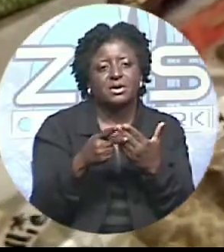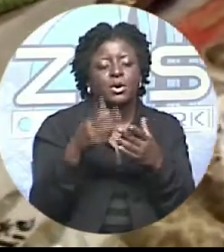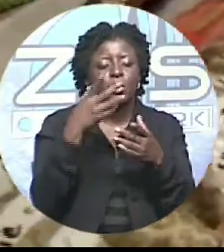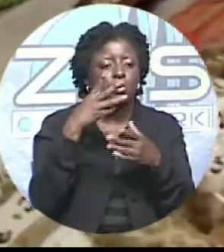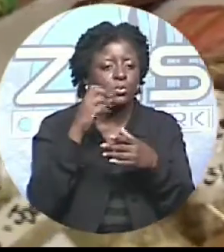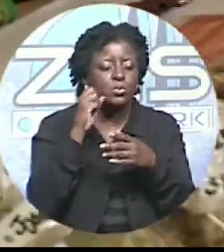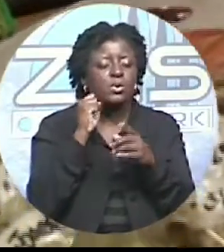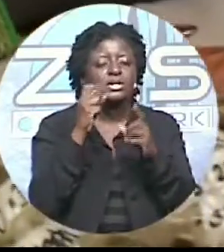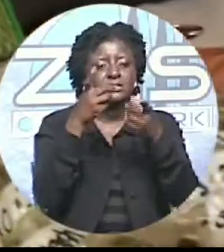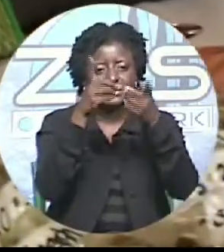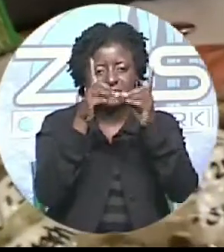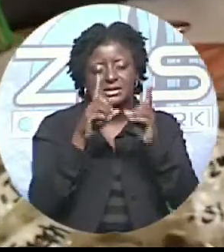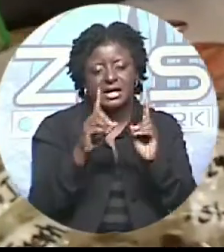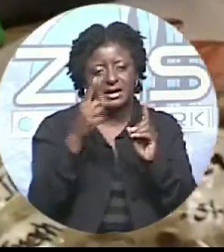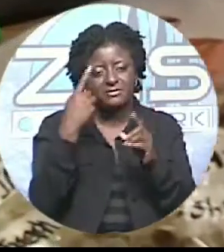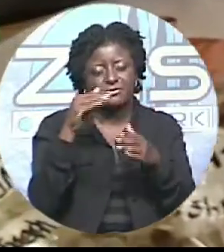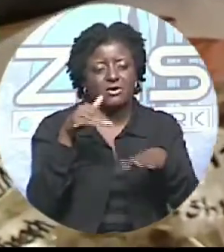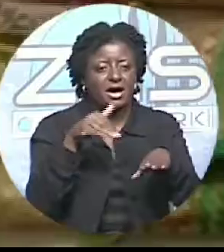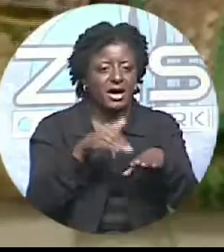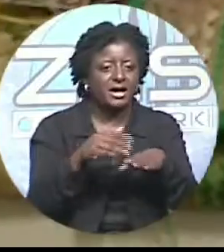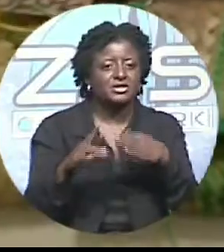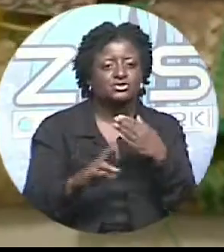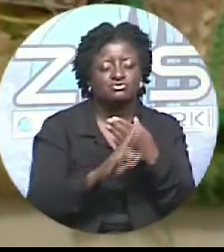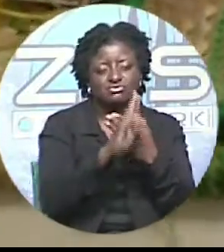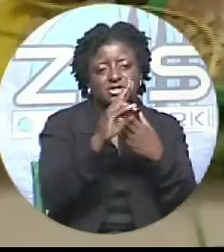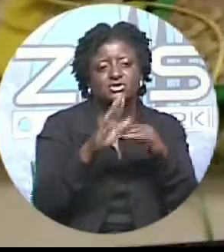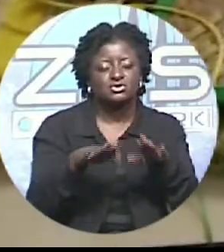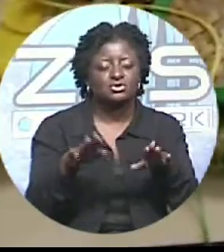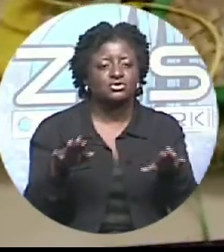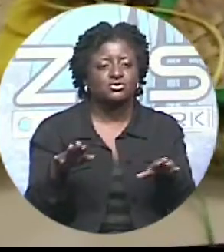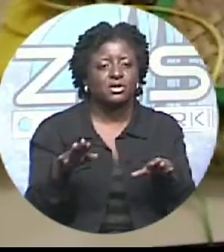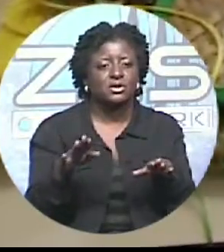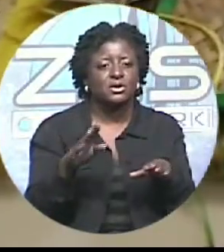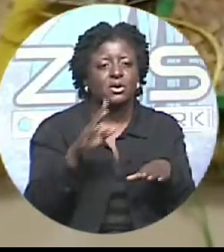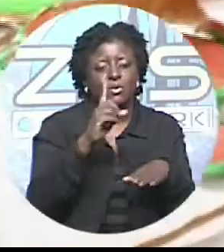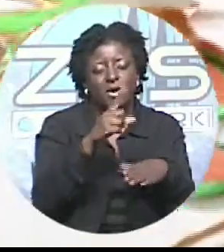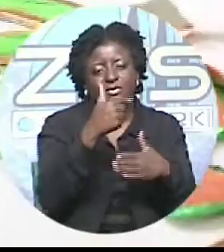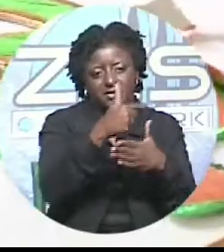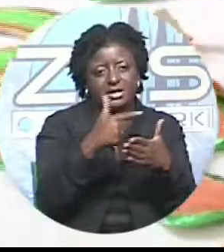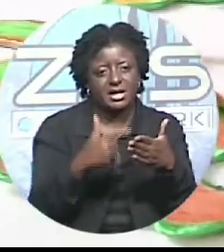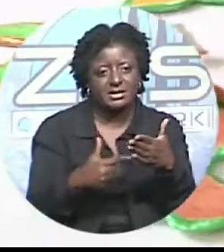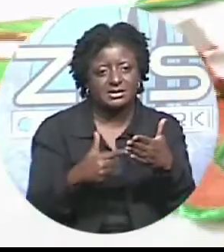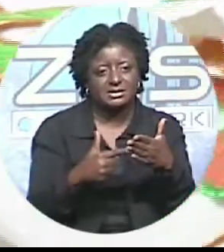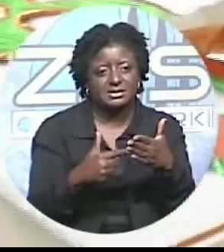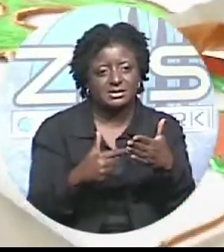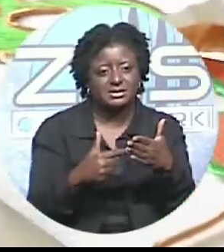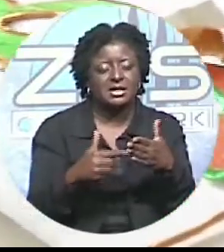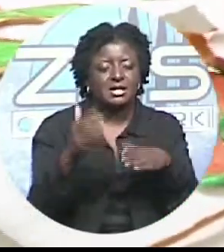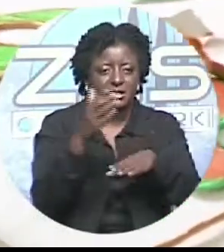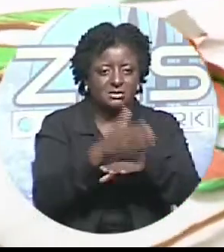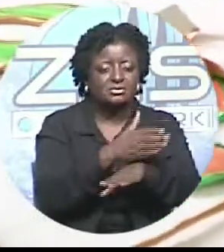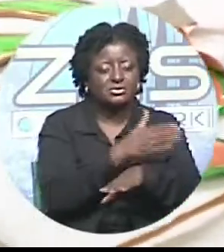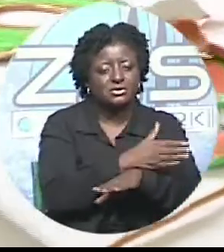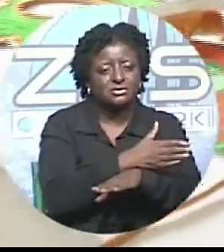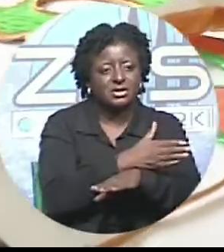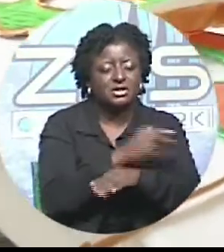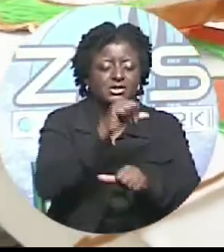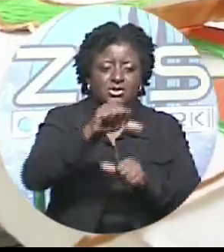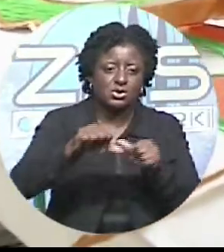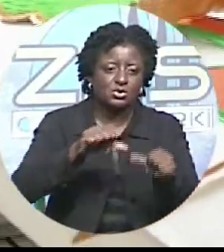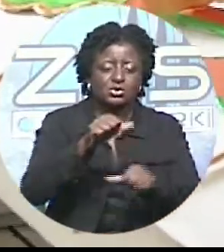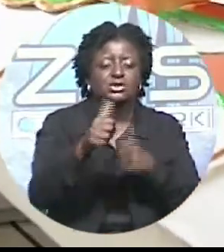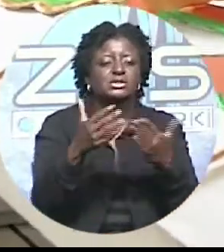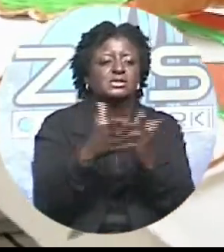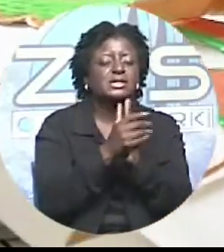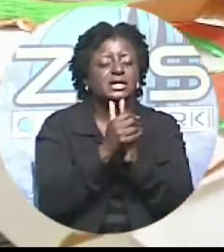children. According to Pastor Thompson, among the primary lessons was enhancing participants' social skills. Because